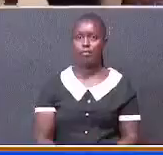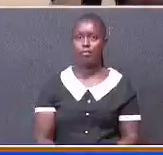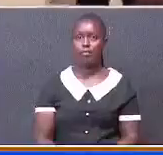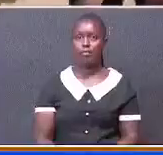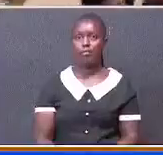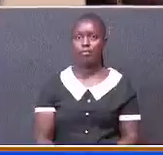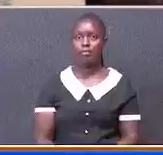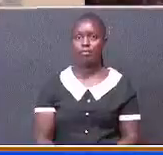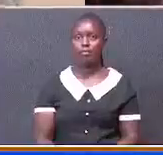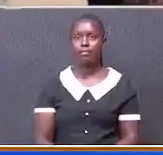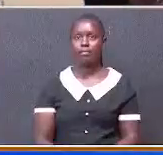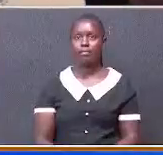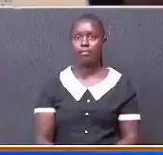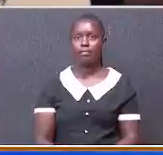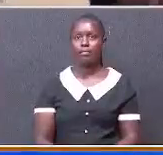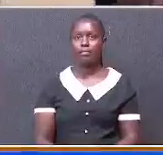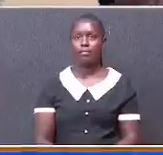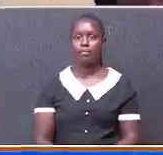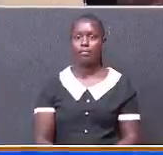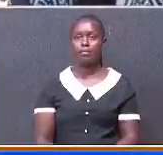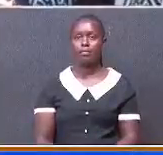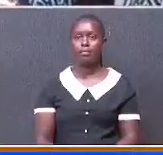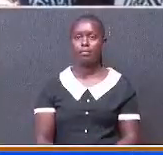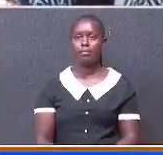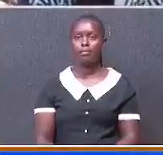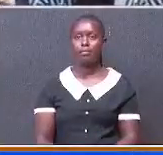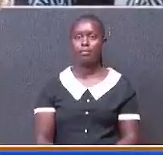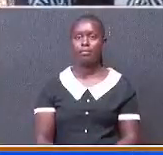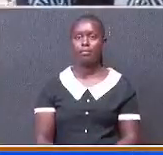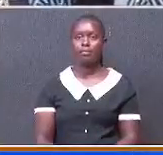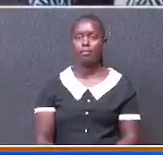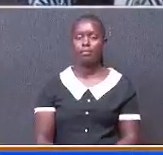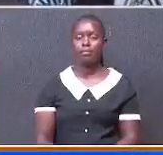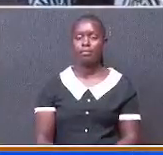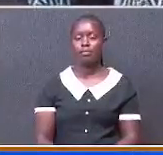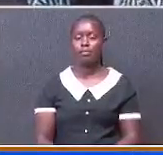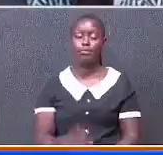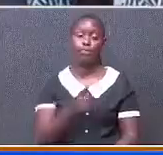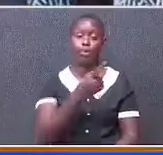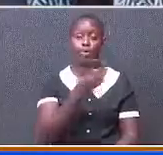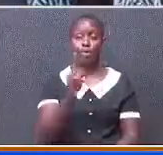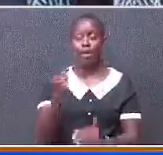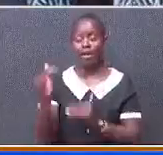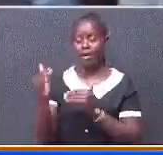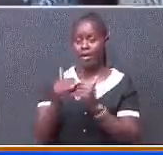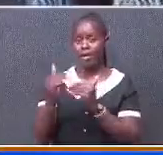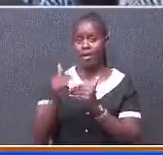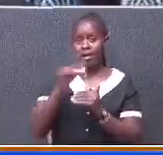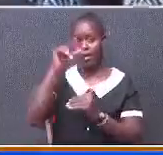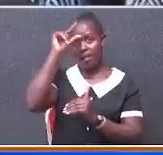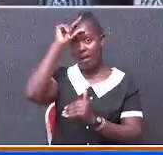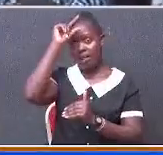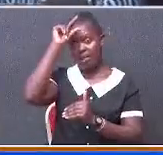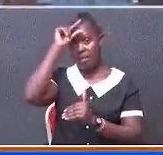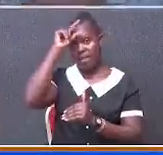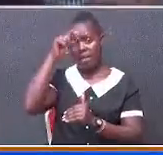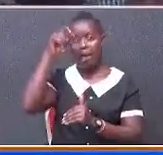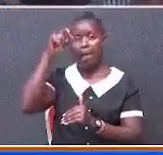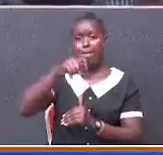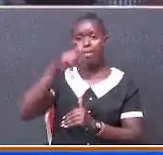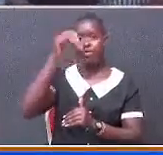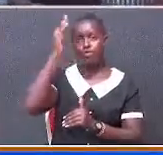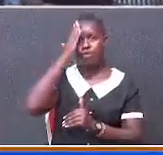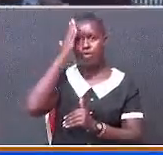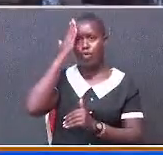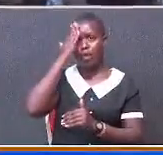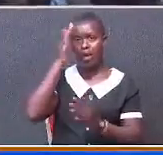mmeona super. Nyinyi ambao mko karibu na serikali, ni lazima mjue